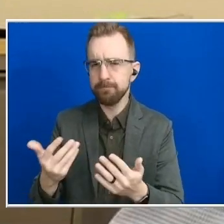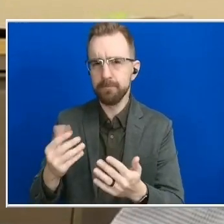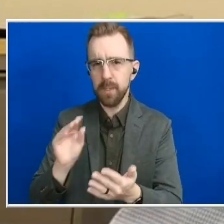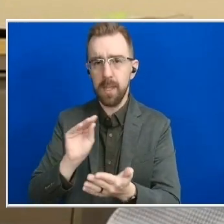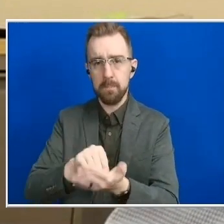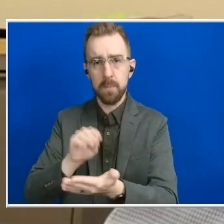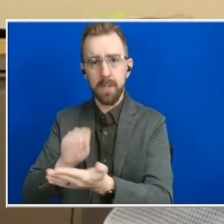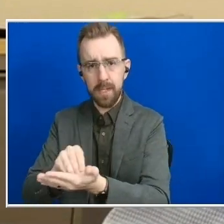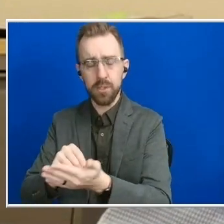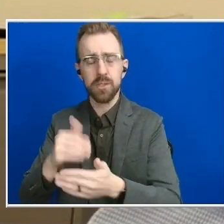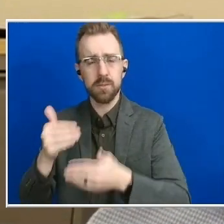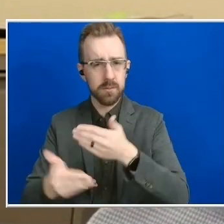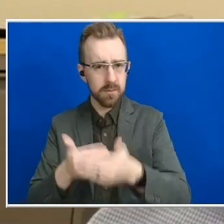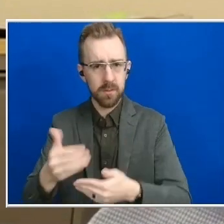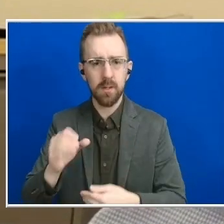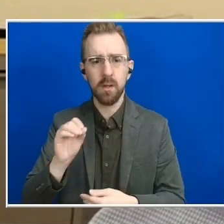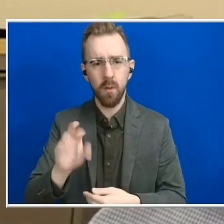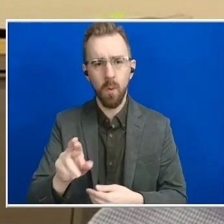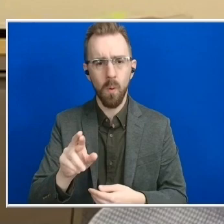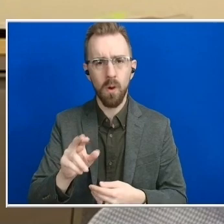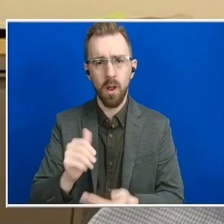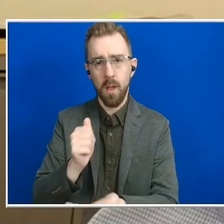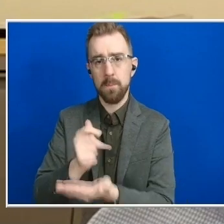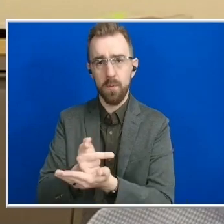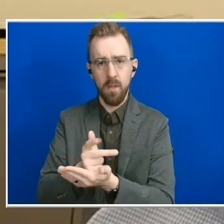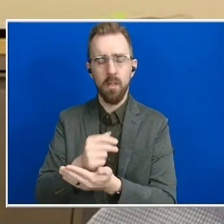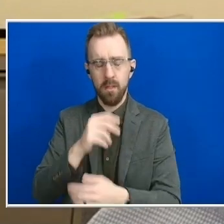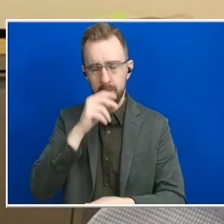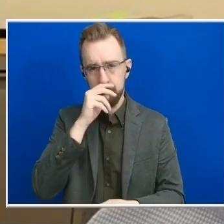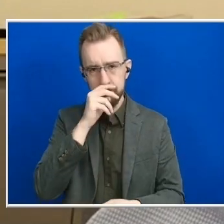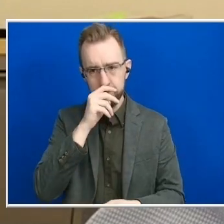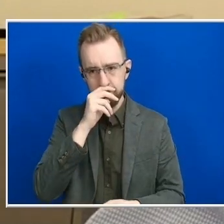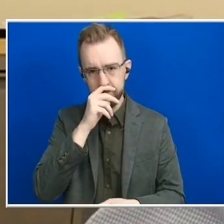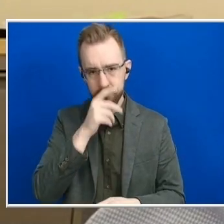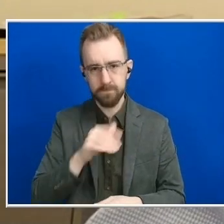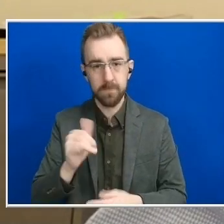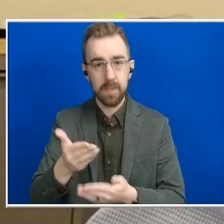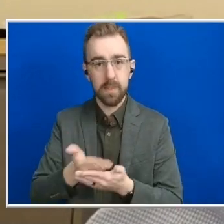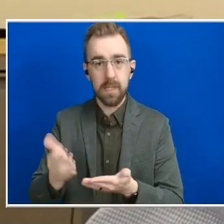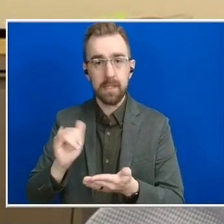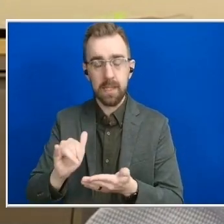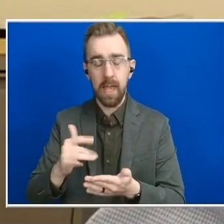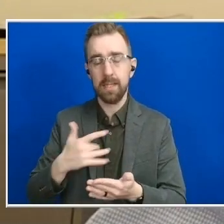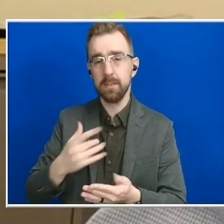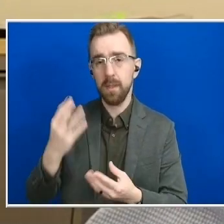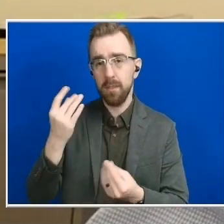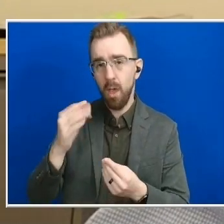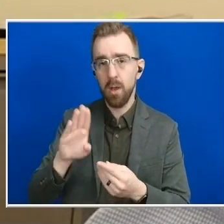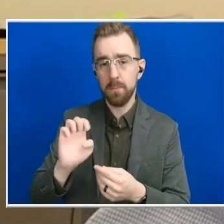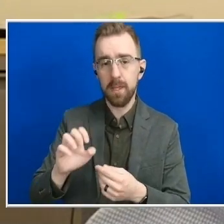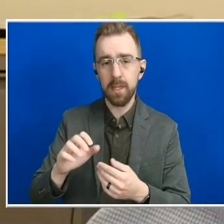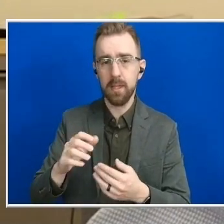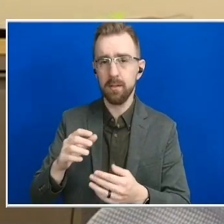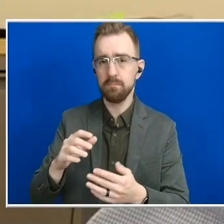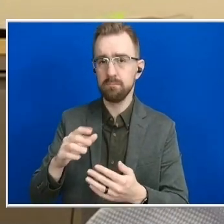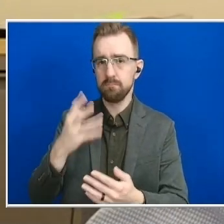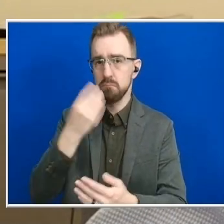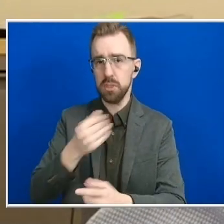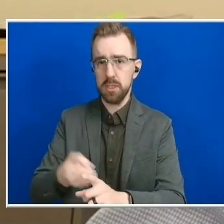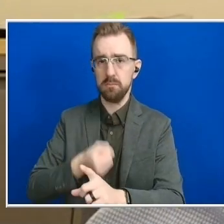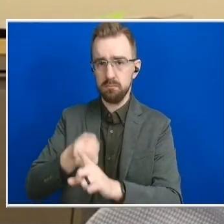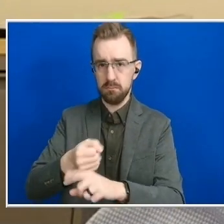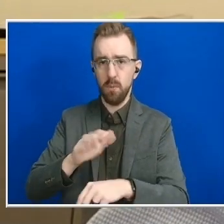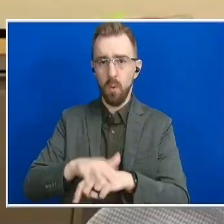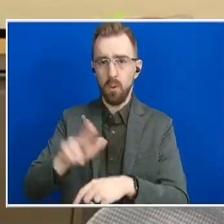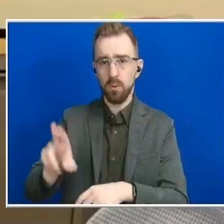implementation or approval of things that are thought to be particularly impactful to the U.S.